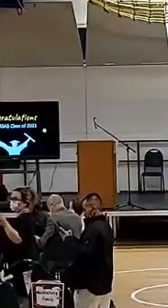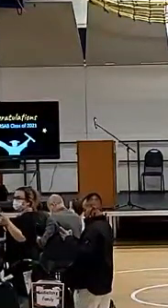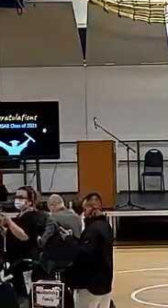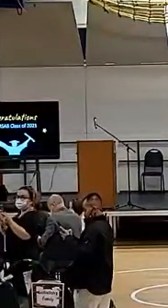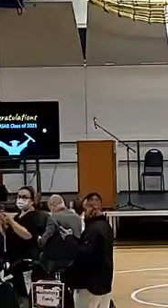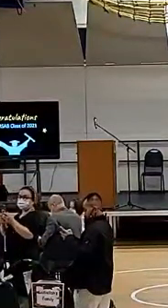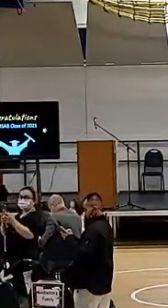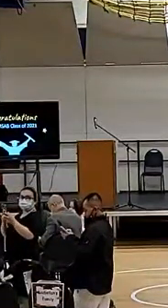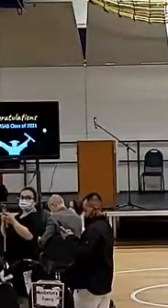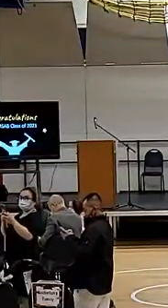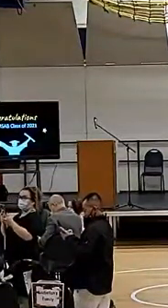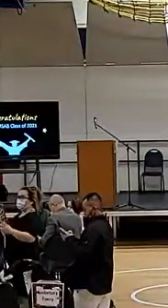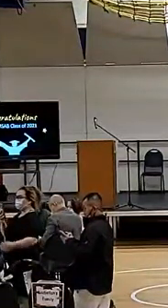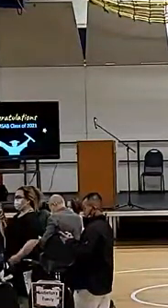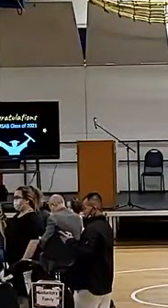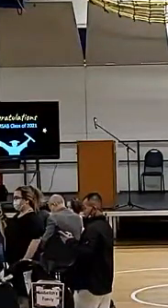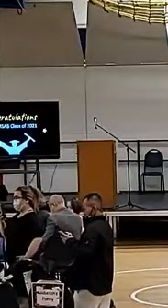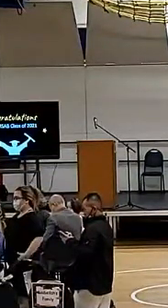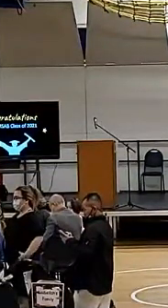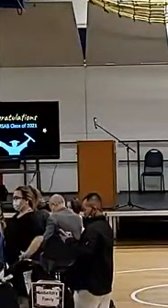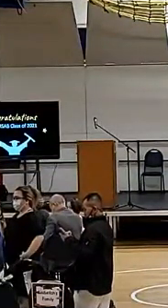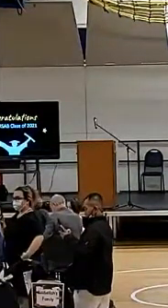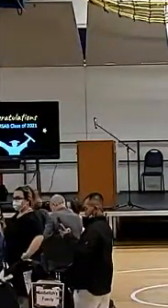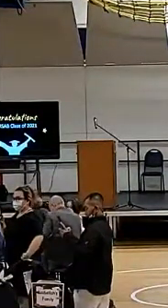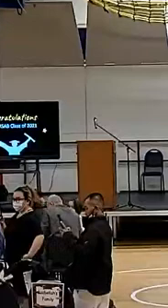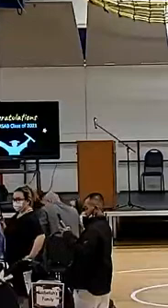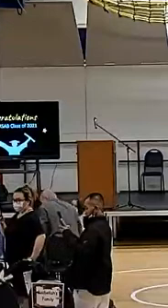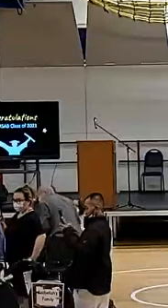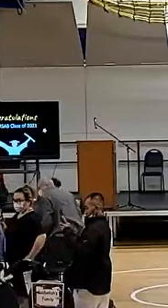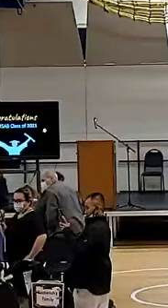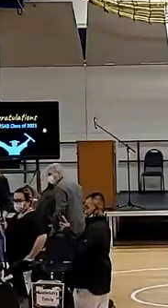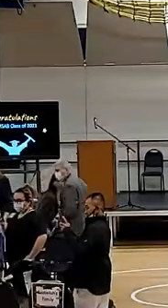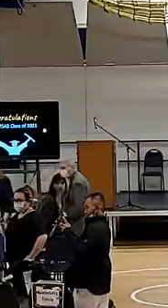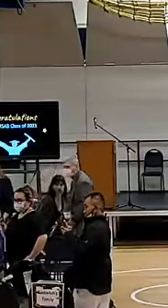Rocky Hart. He's making his way.